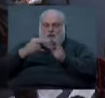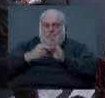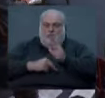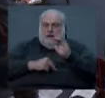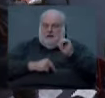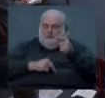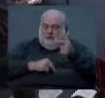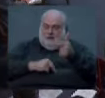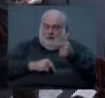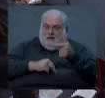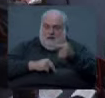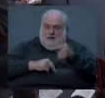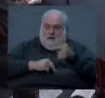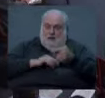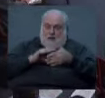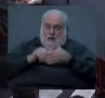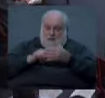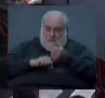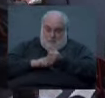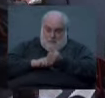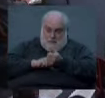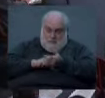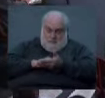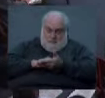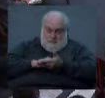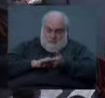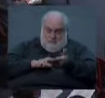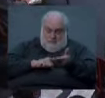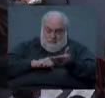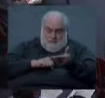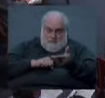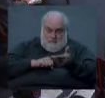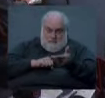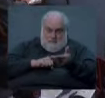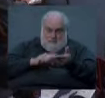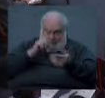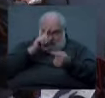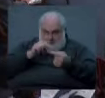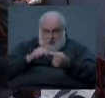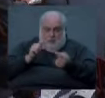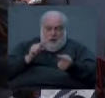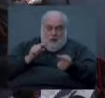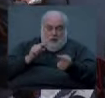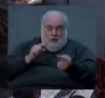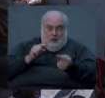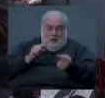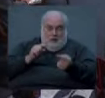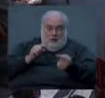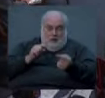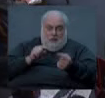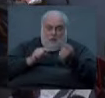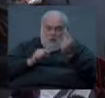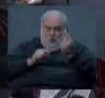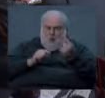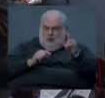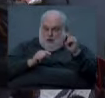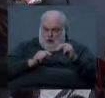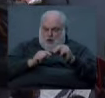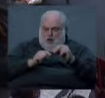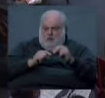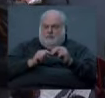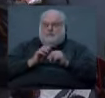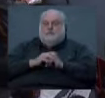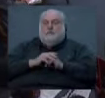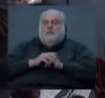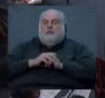There's a motion and second. Move to the third reading. All those in favor, please say aye. Aye. All those opposed, please say nay. Nay. Motion